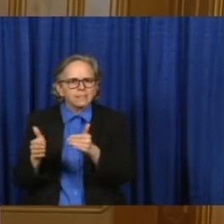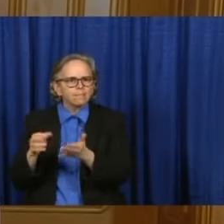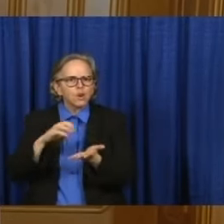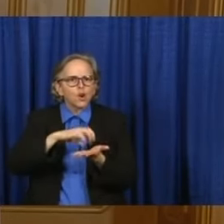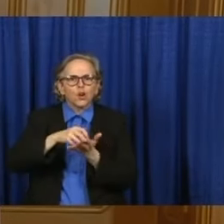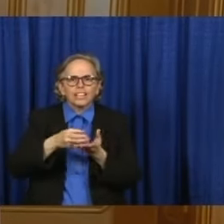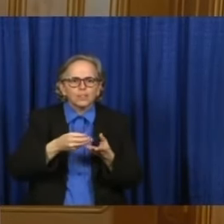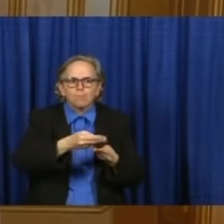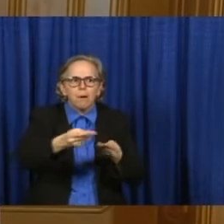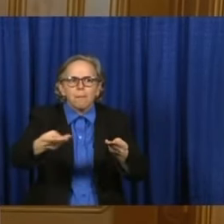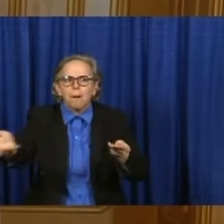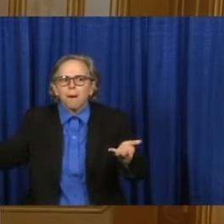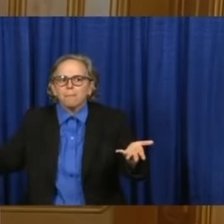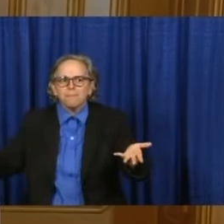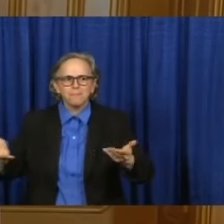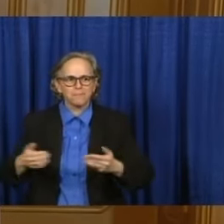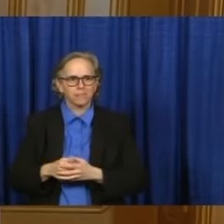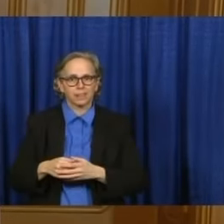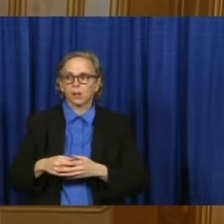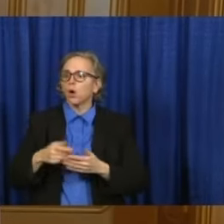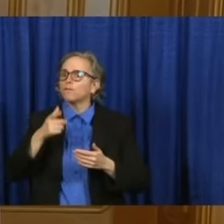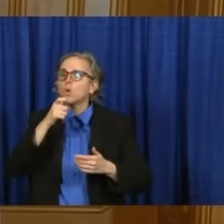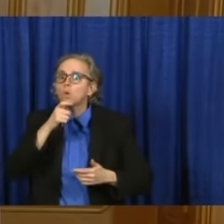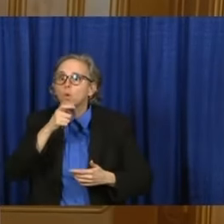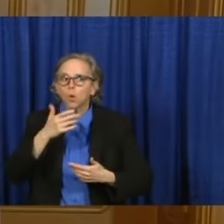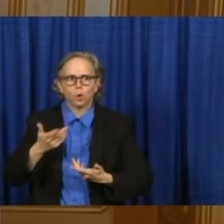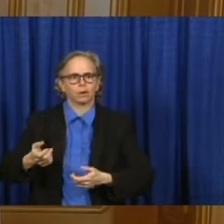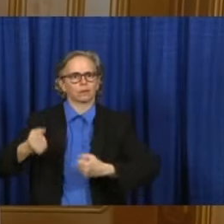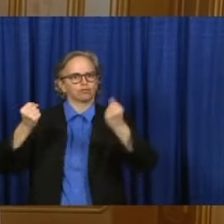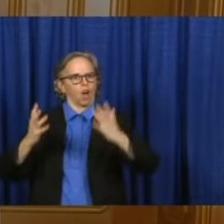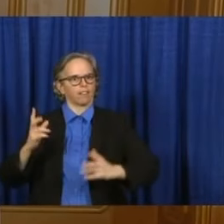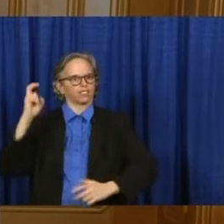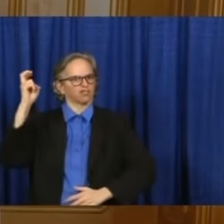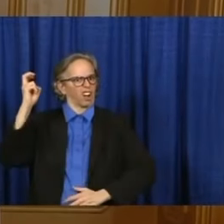driving the trucks who stop at the Amherst